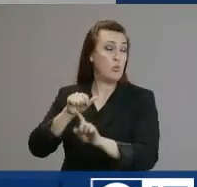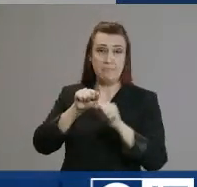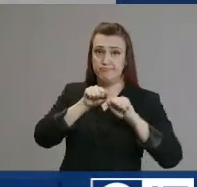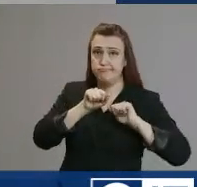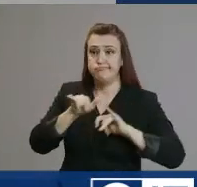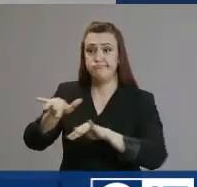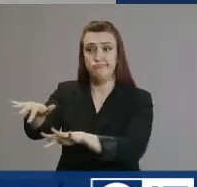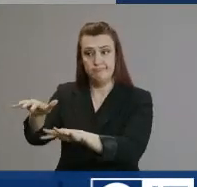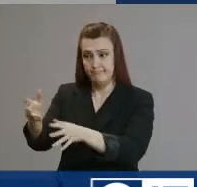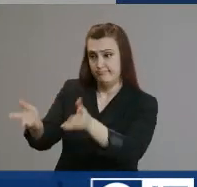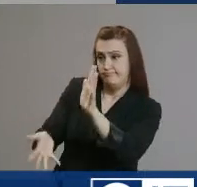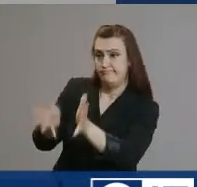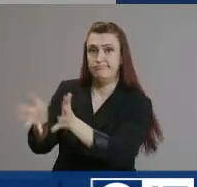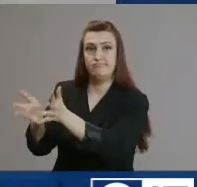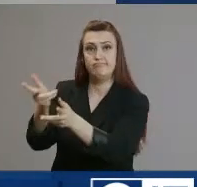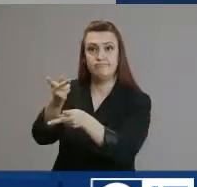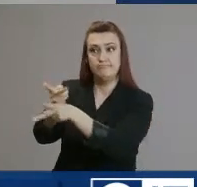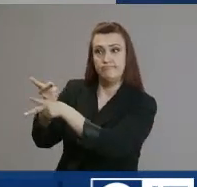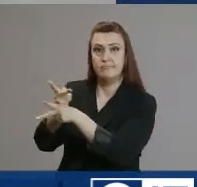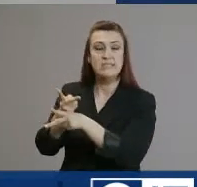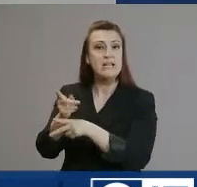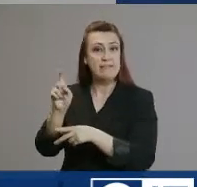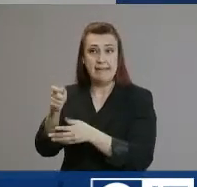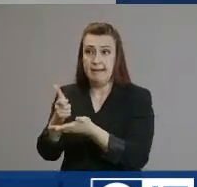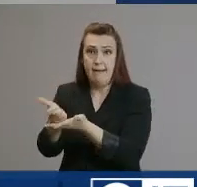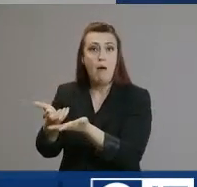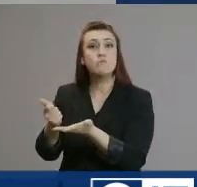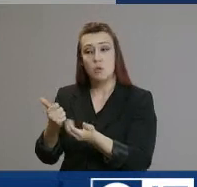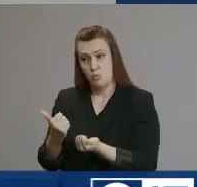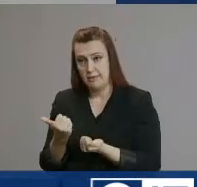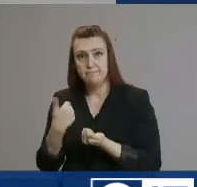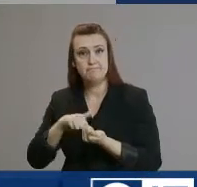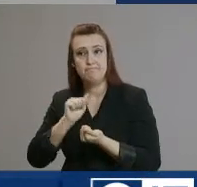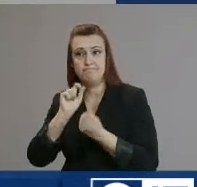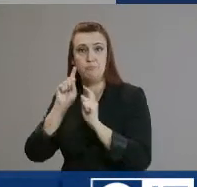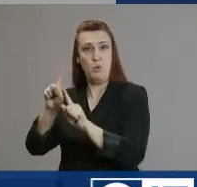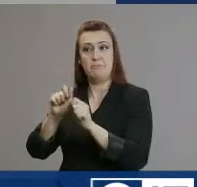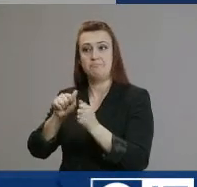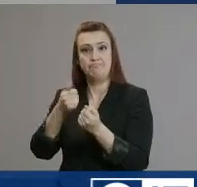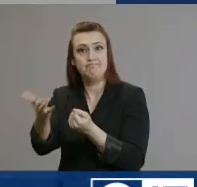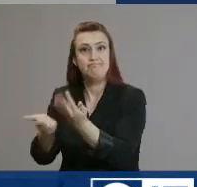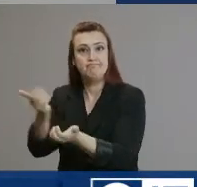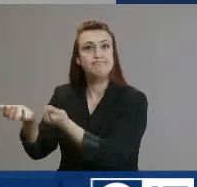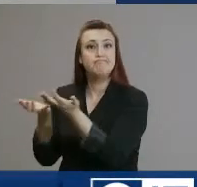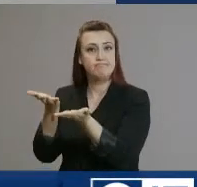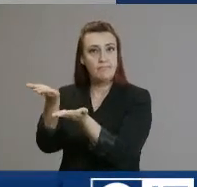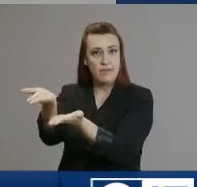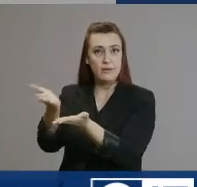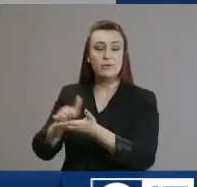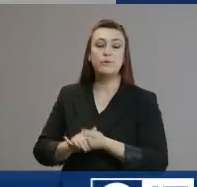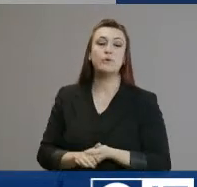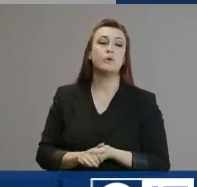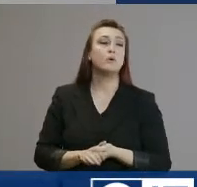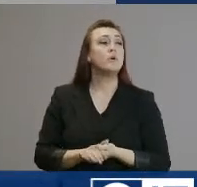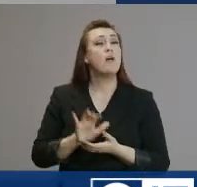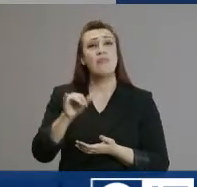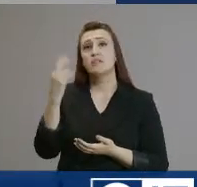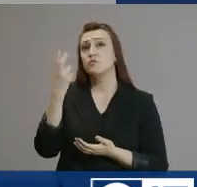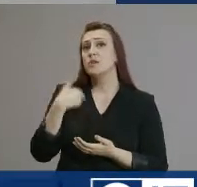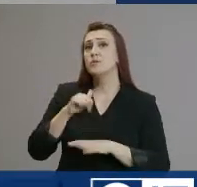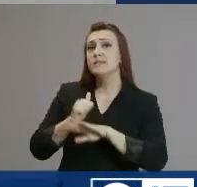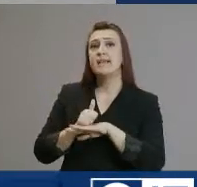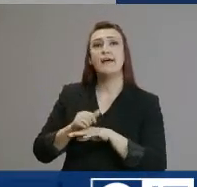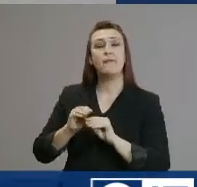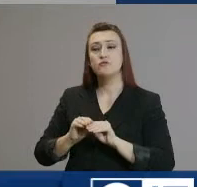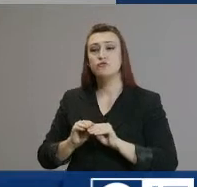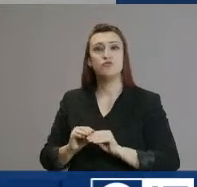necessary to provide cover for people. That's why we put the surge line in place. So